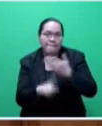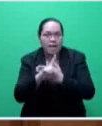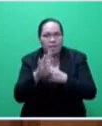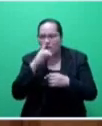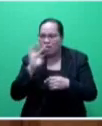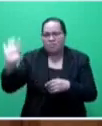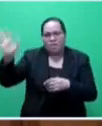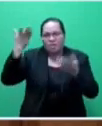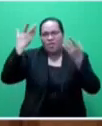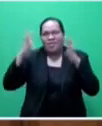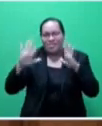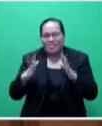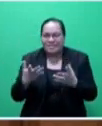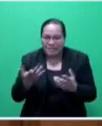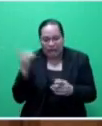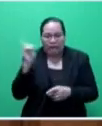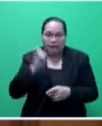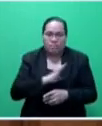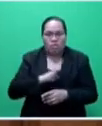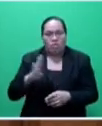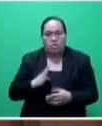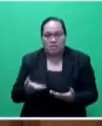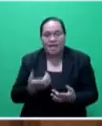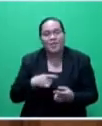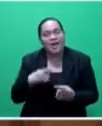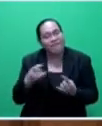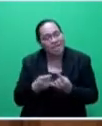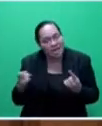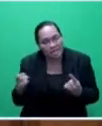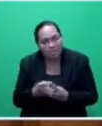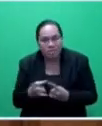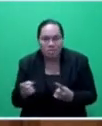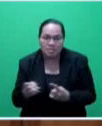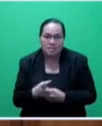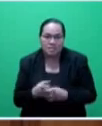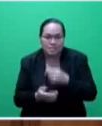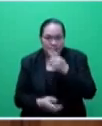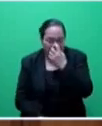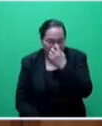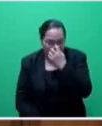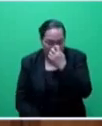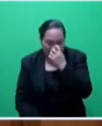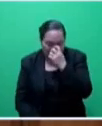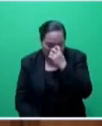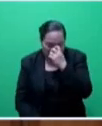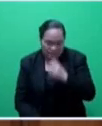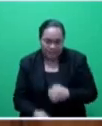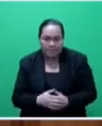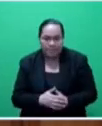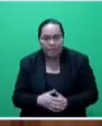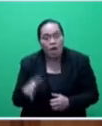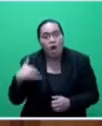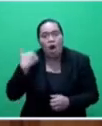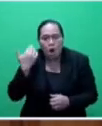I mean, it has happened. And that's why it is very important that we have there is always